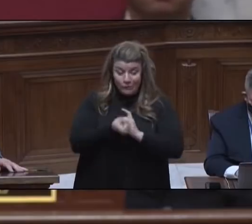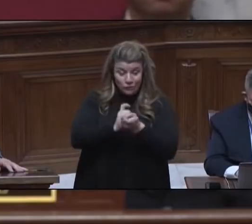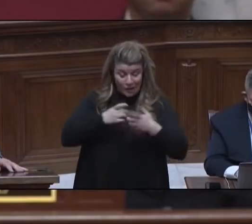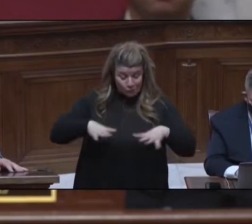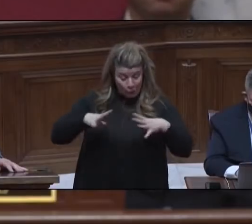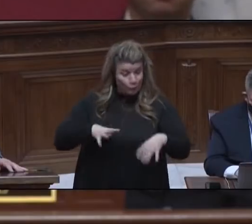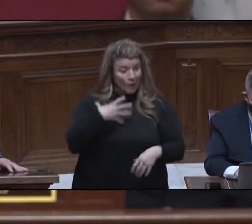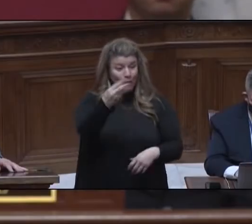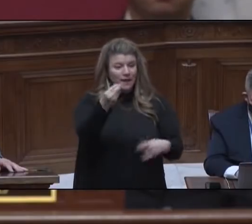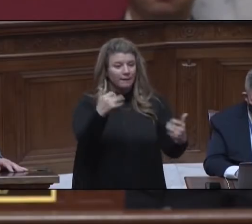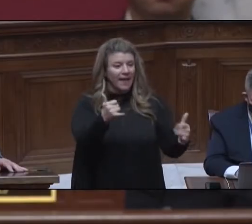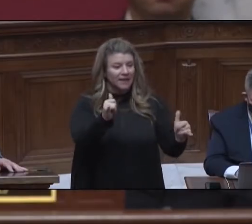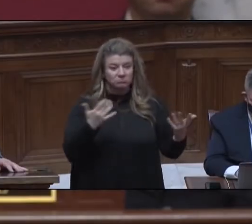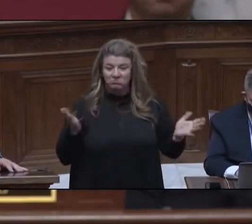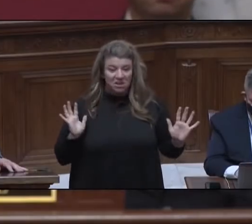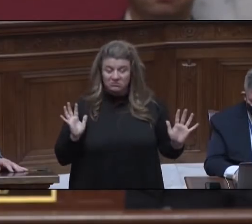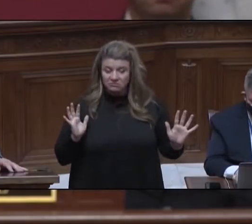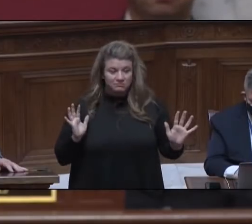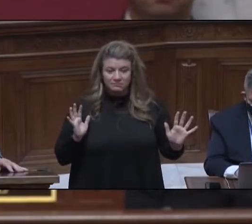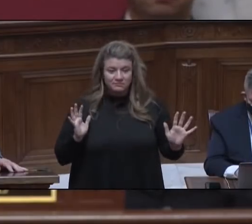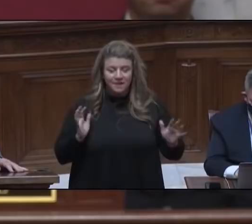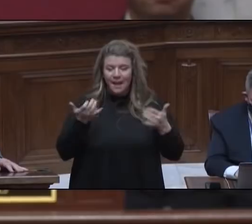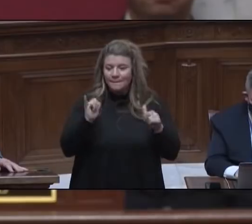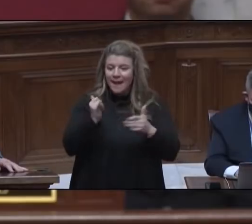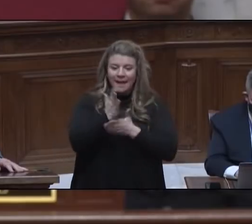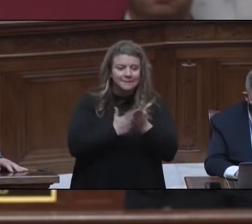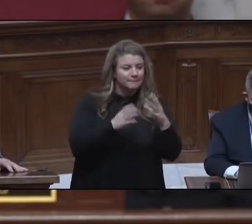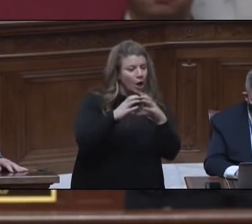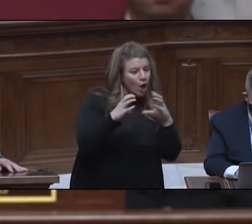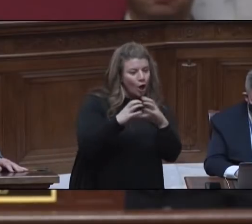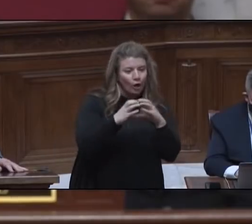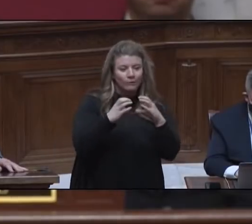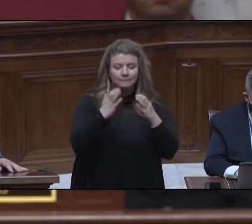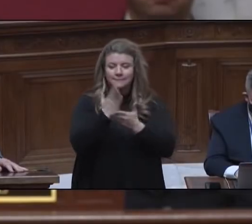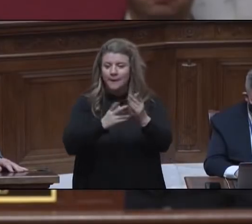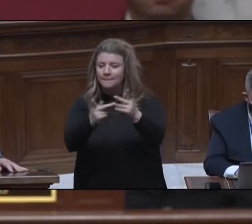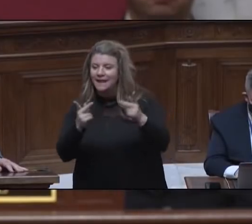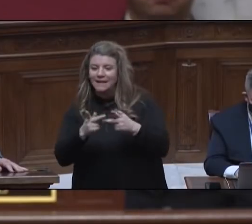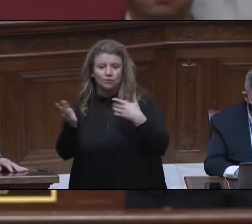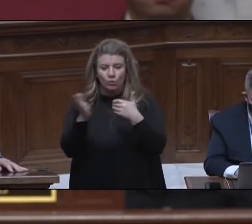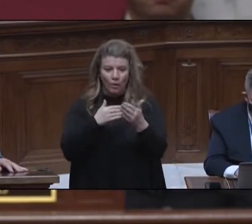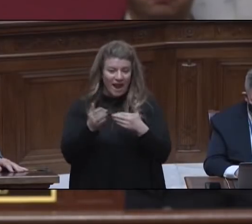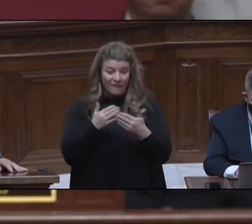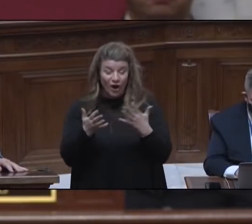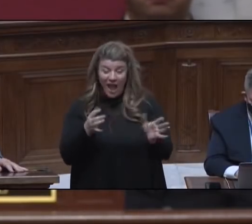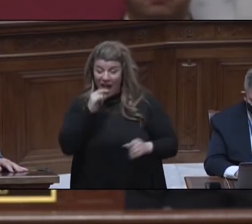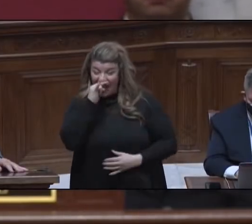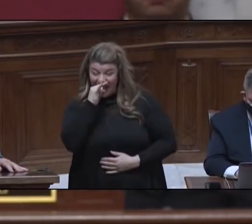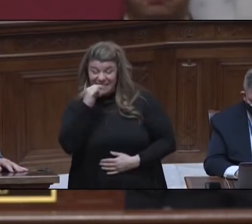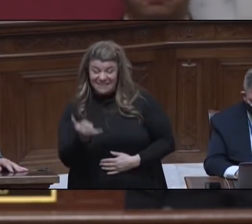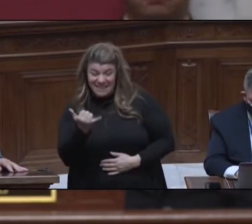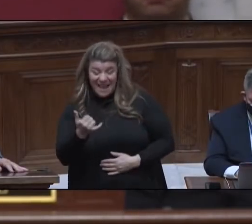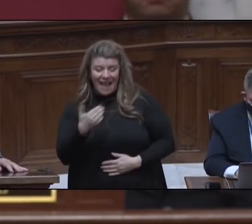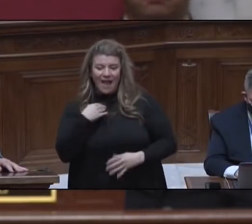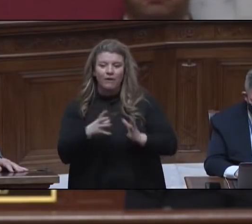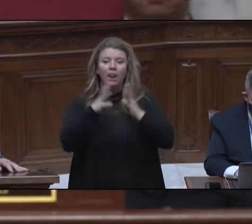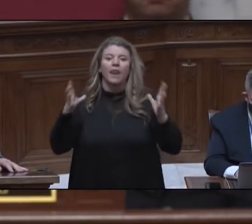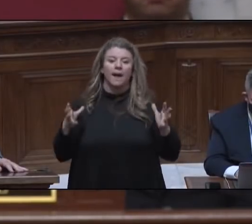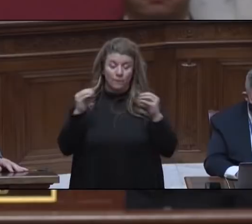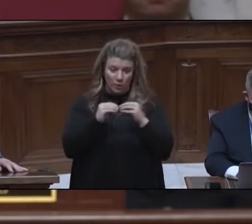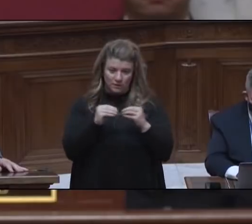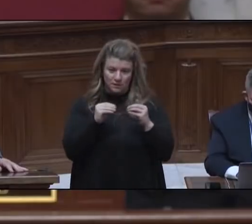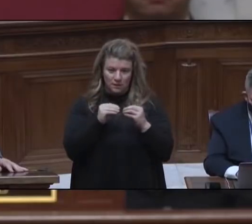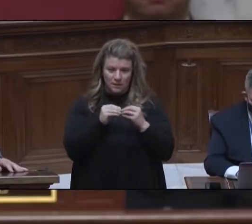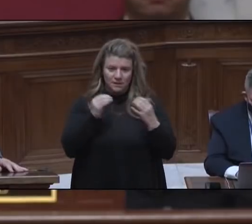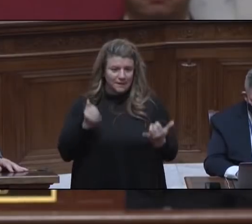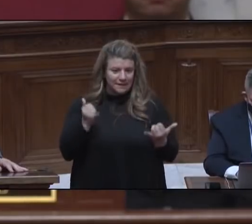and then going and playing some kind of ball somewhere or whatever it may be. Kids have so much today